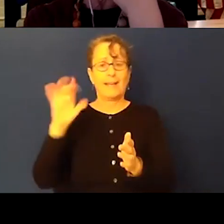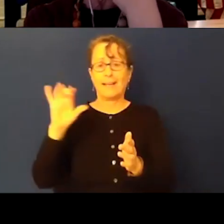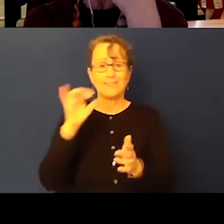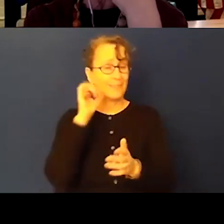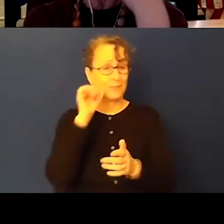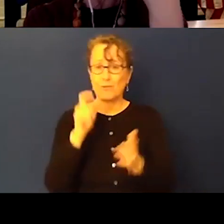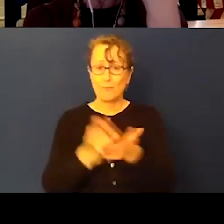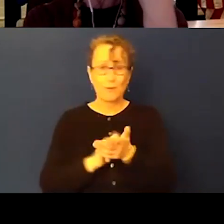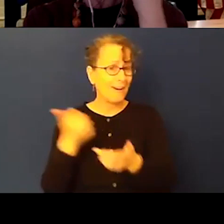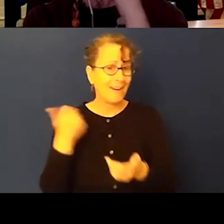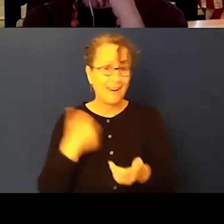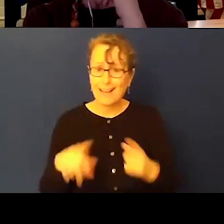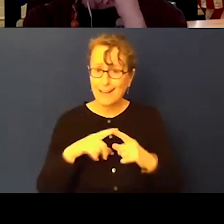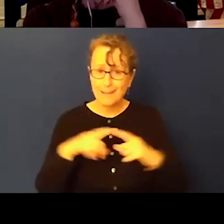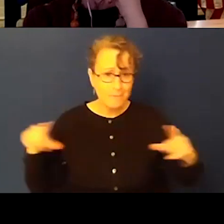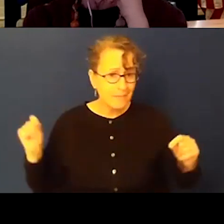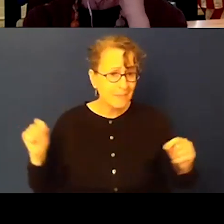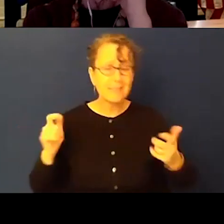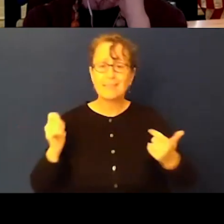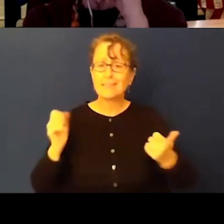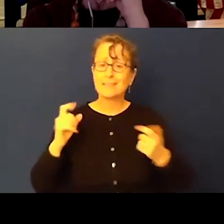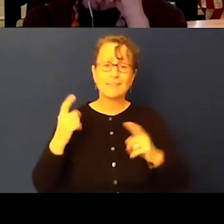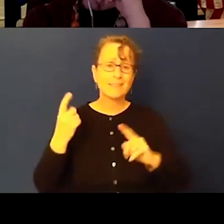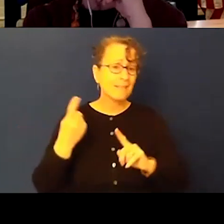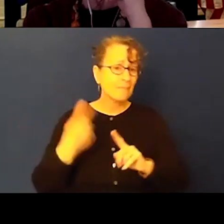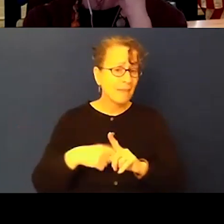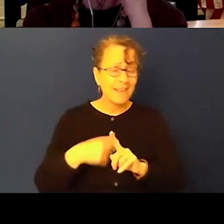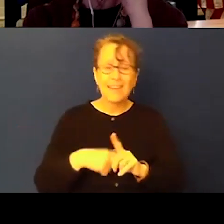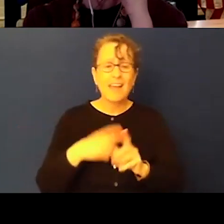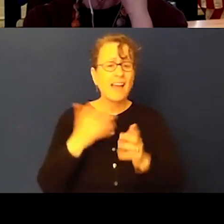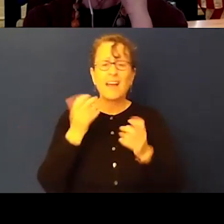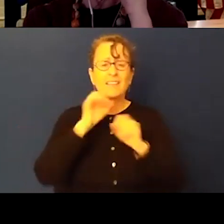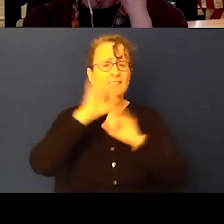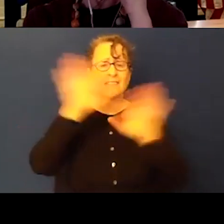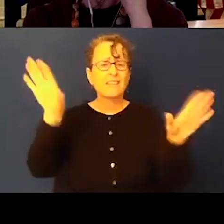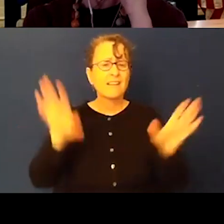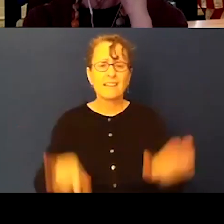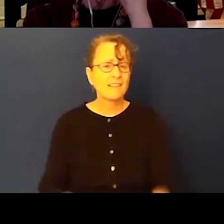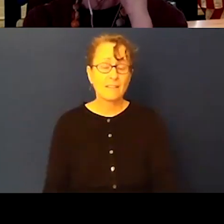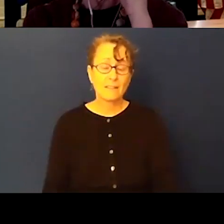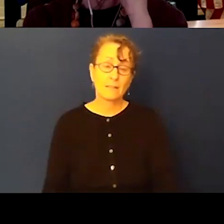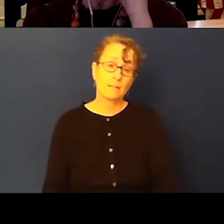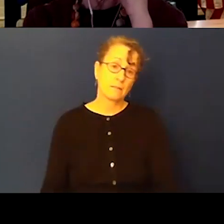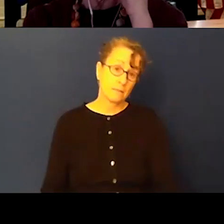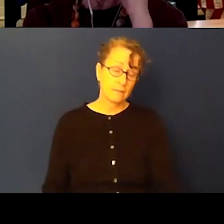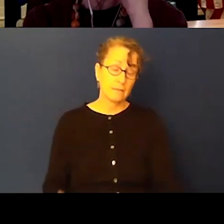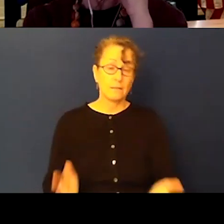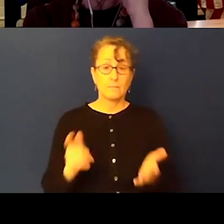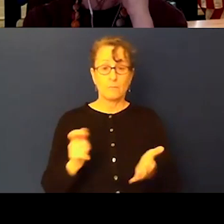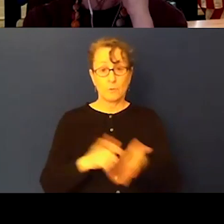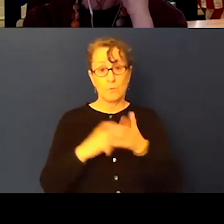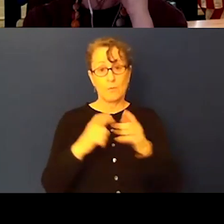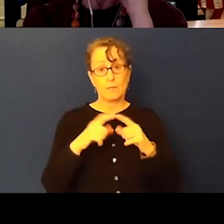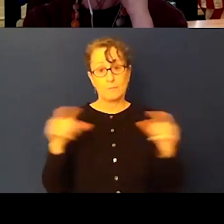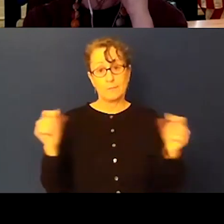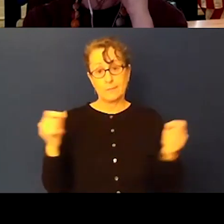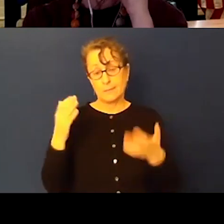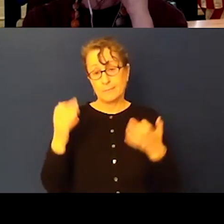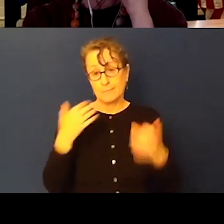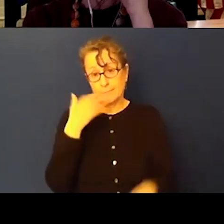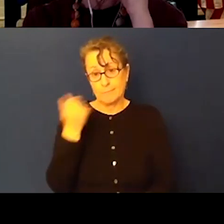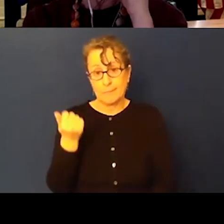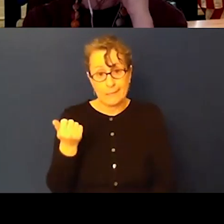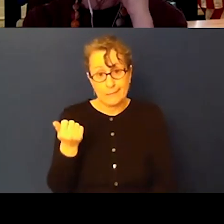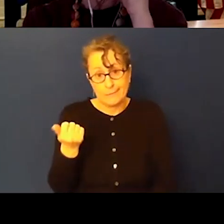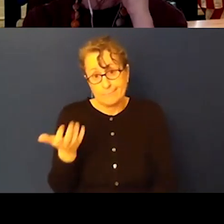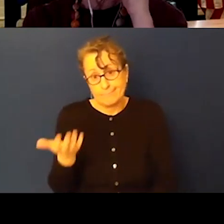submission of receipts, etc. The receipt idea might be cheaper, frankly, for taxpayers. But